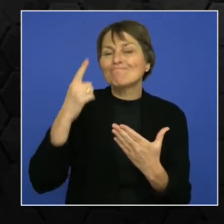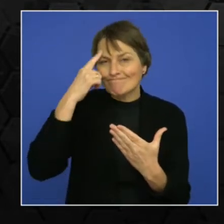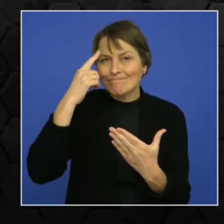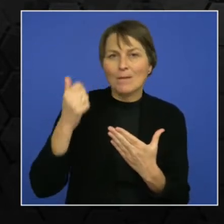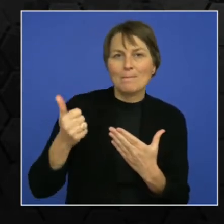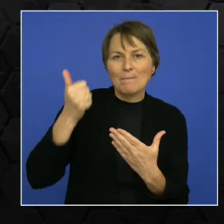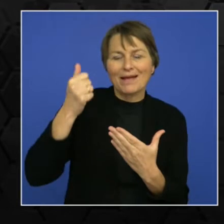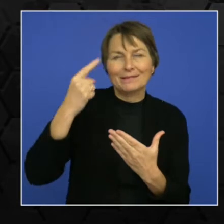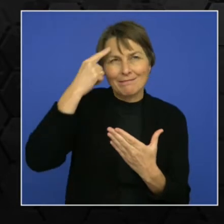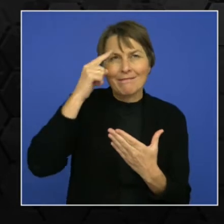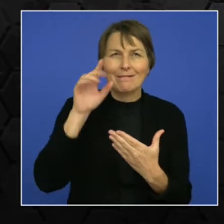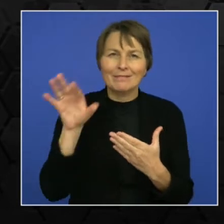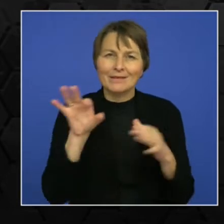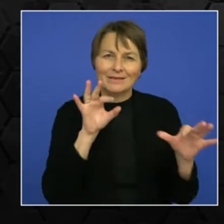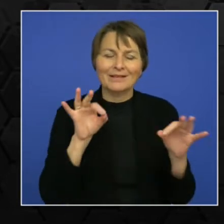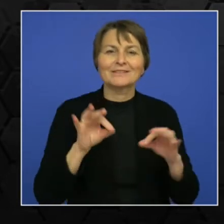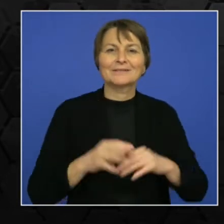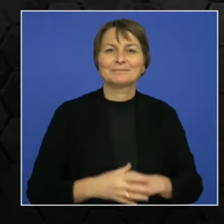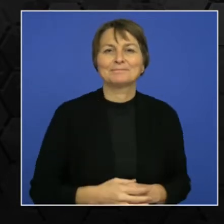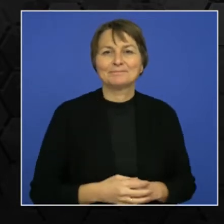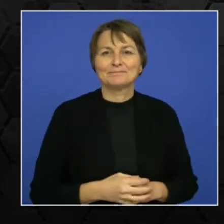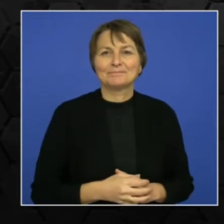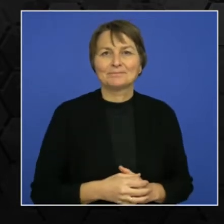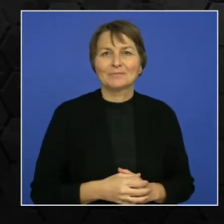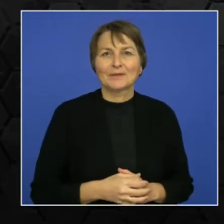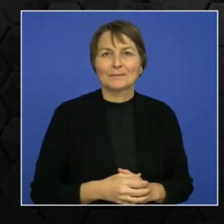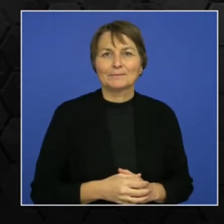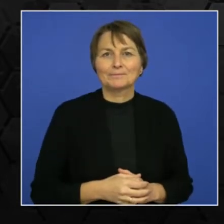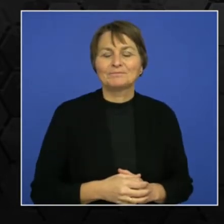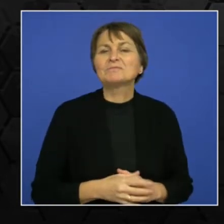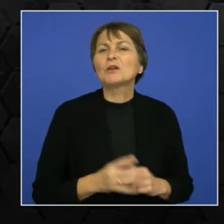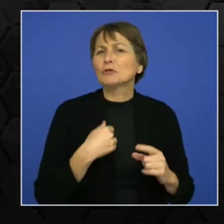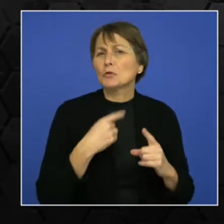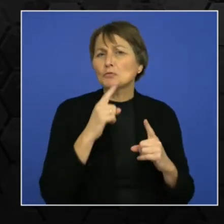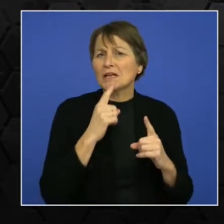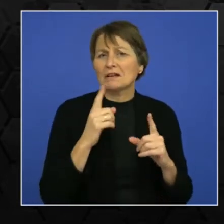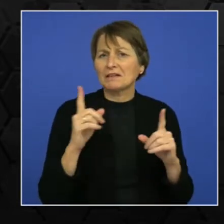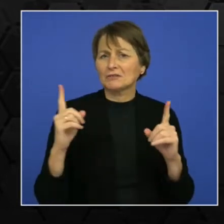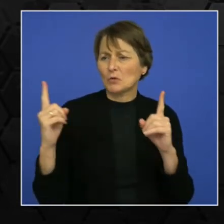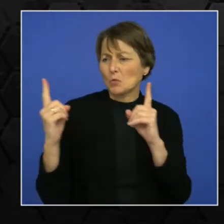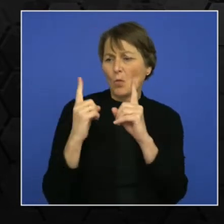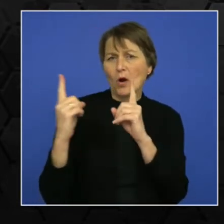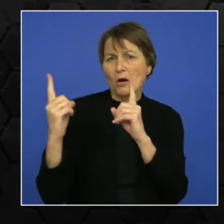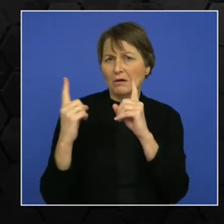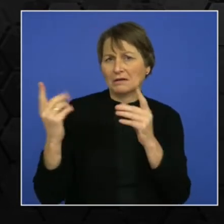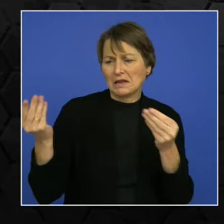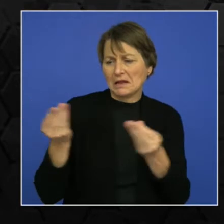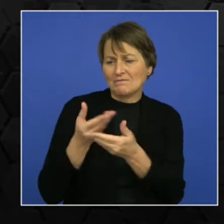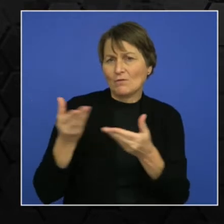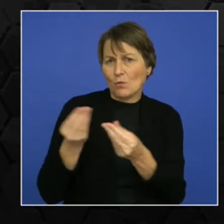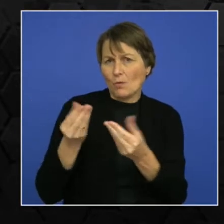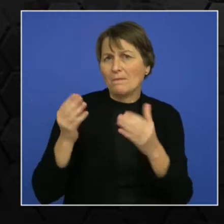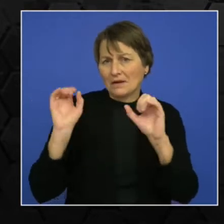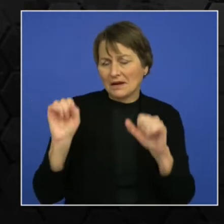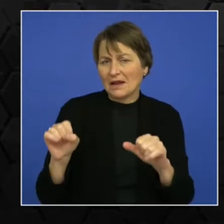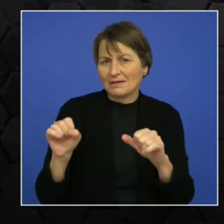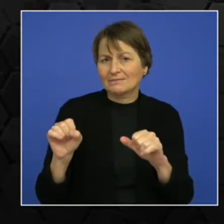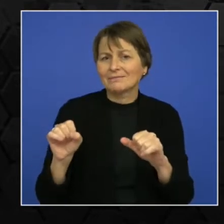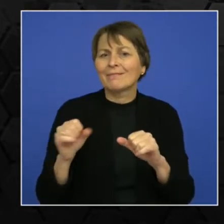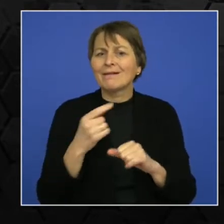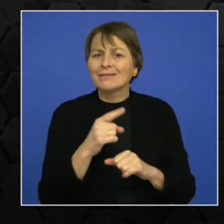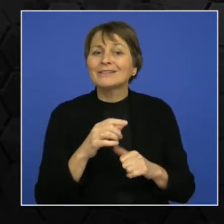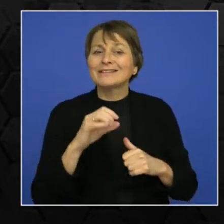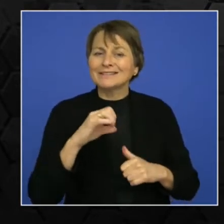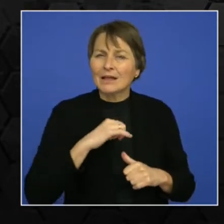not. So this is something like one-to-one interaction that is going on. So this is some basic thing like where it will go on till